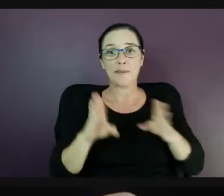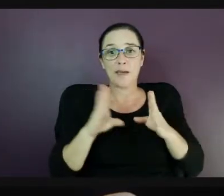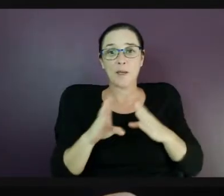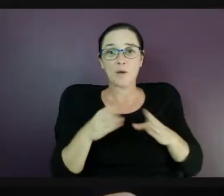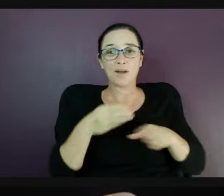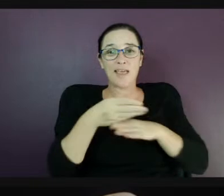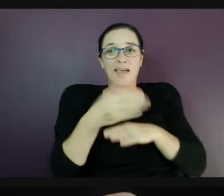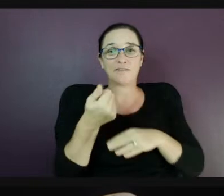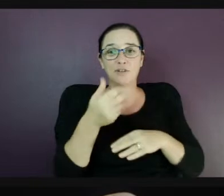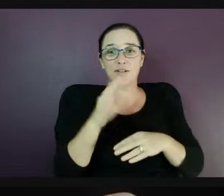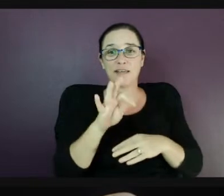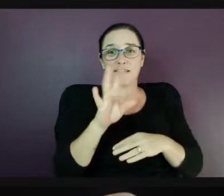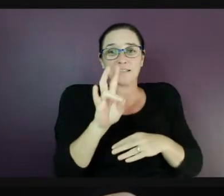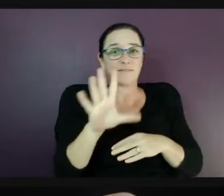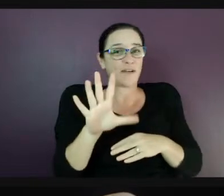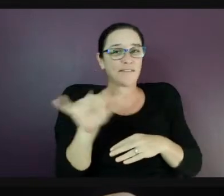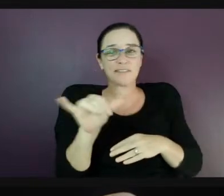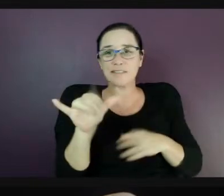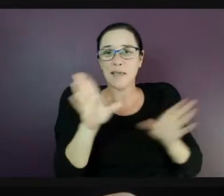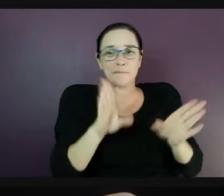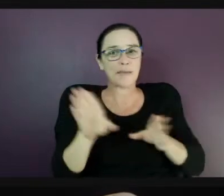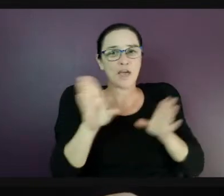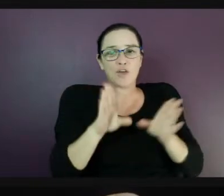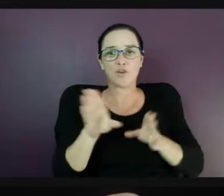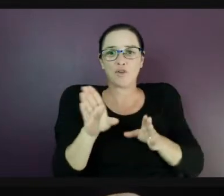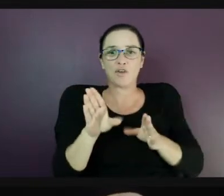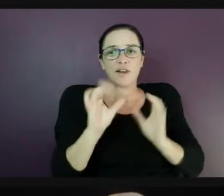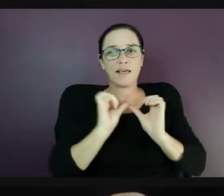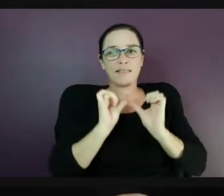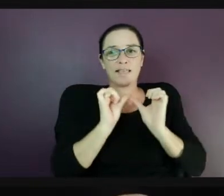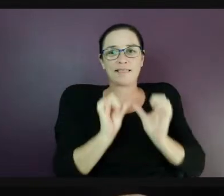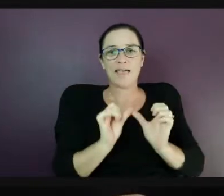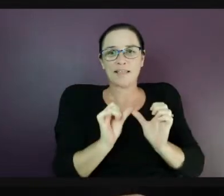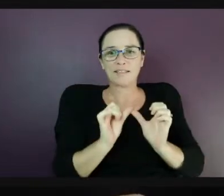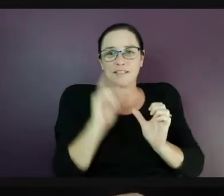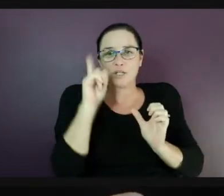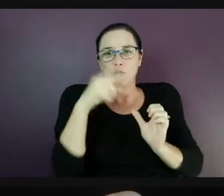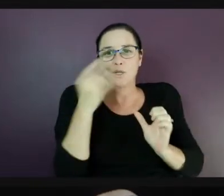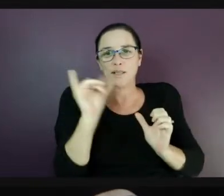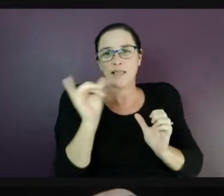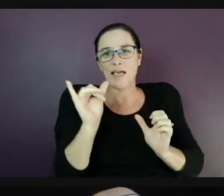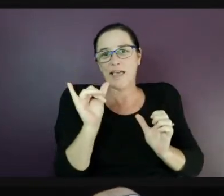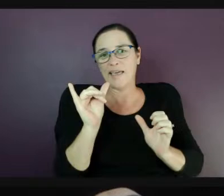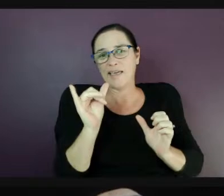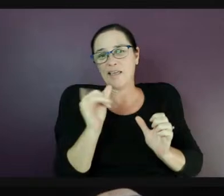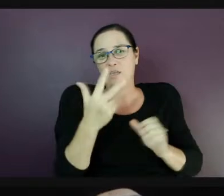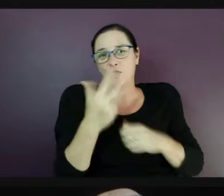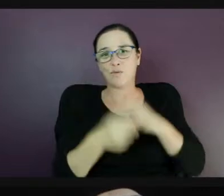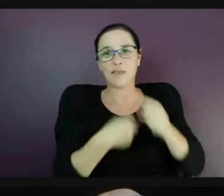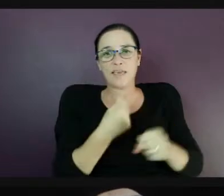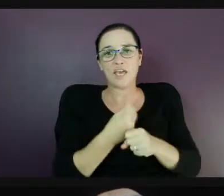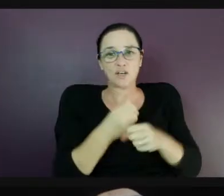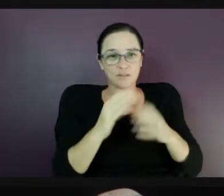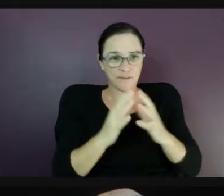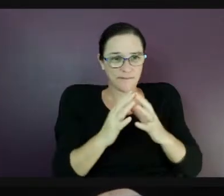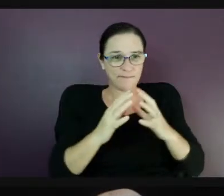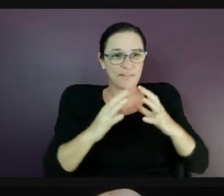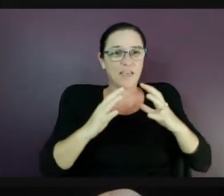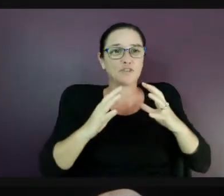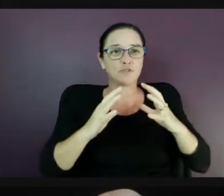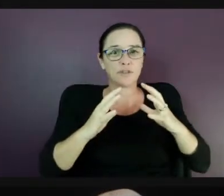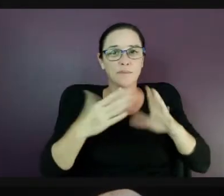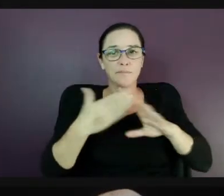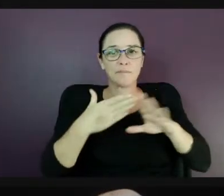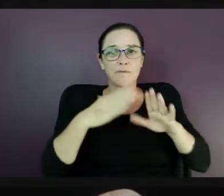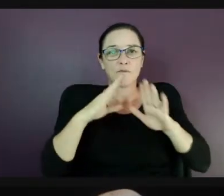75, same pattern. That lasted, it looks like, a good 3 years of inflation at least before flattening